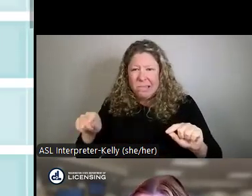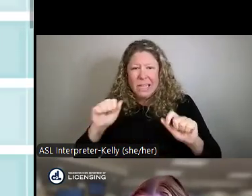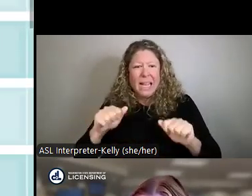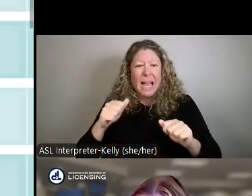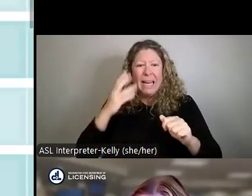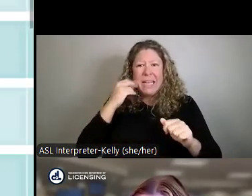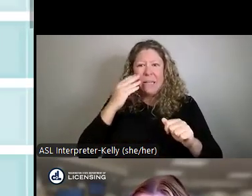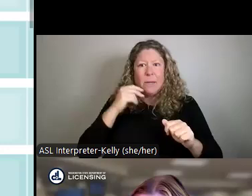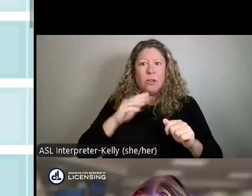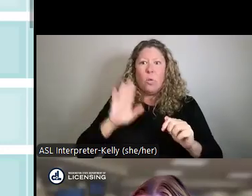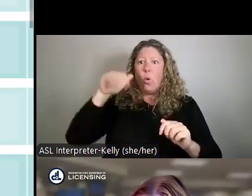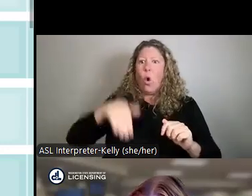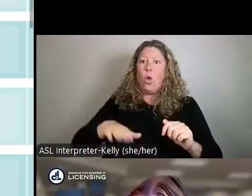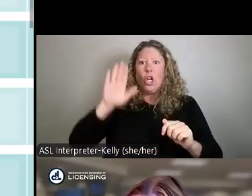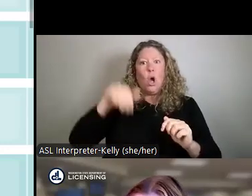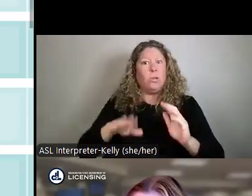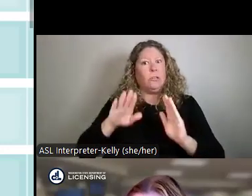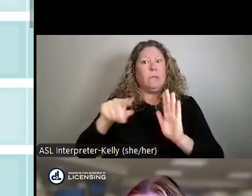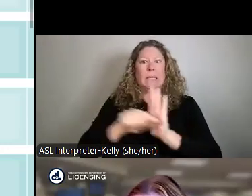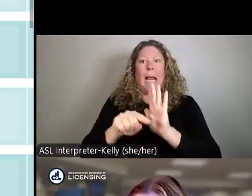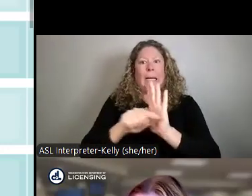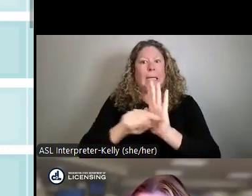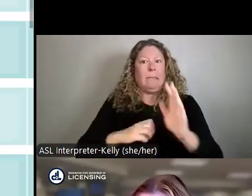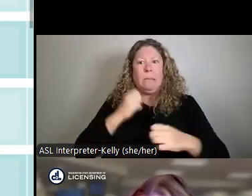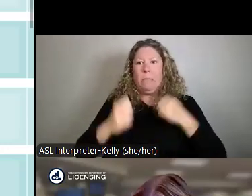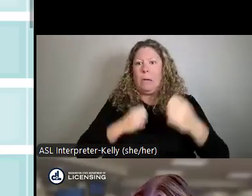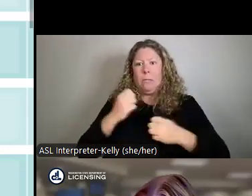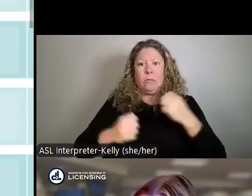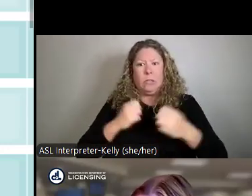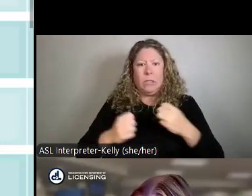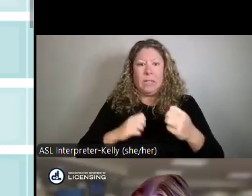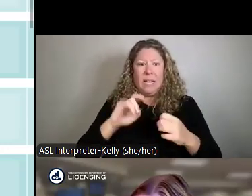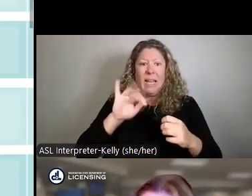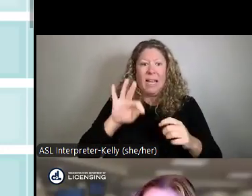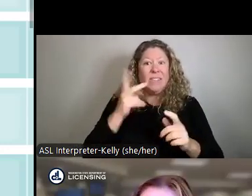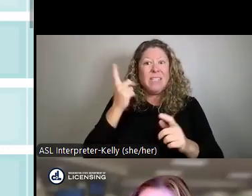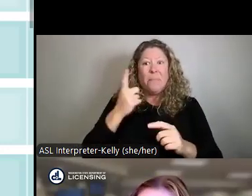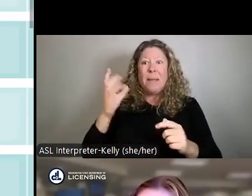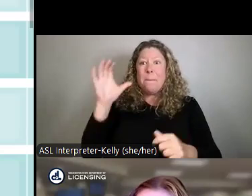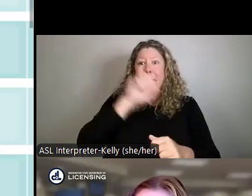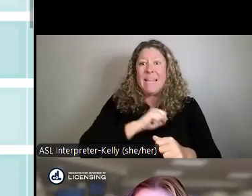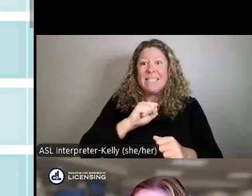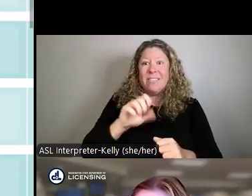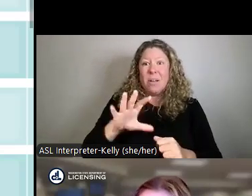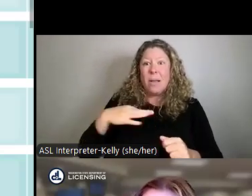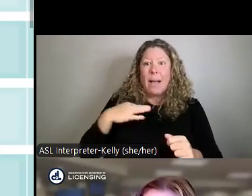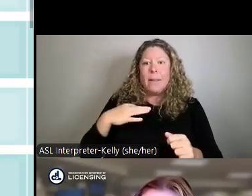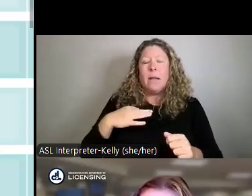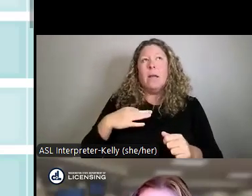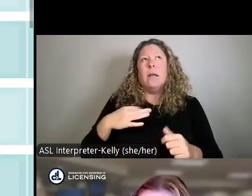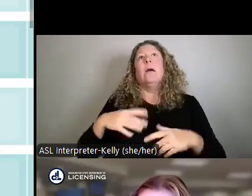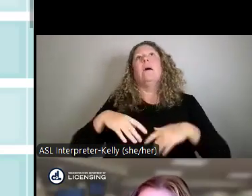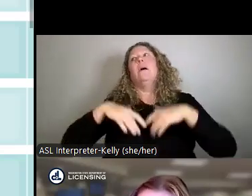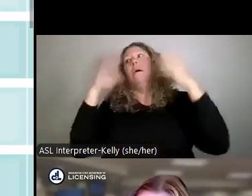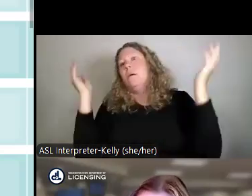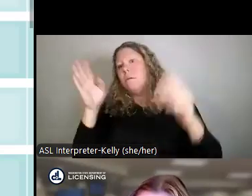roller coaster of negative emotions if certain items are missing from their application. And as you may notice, there are a